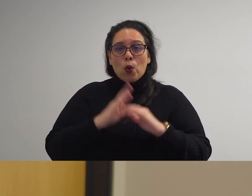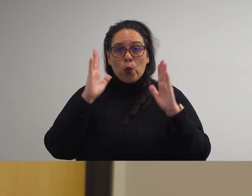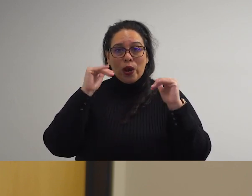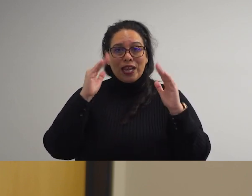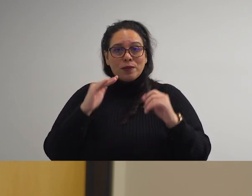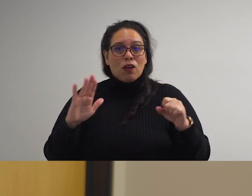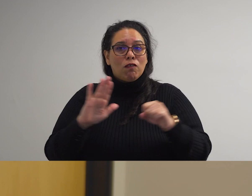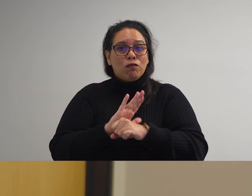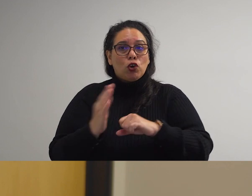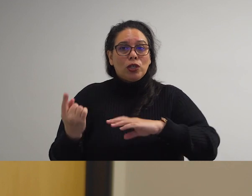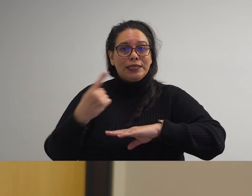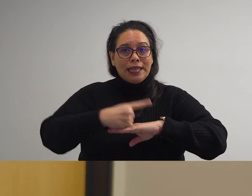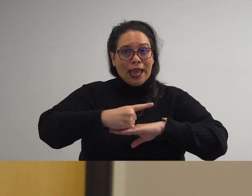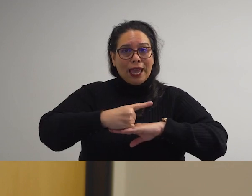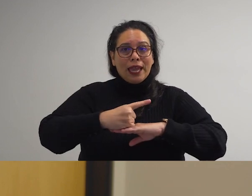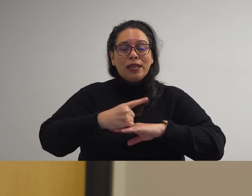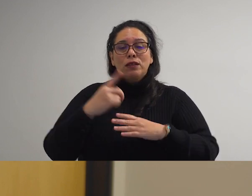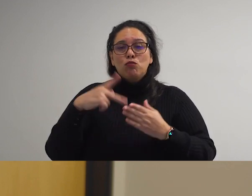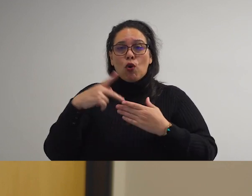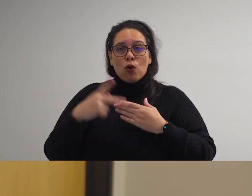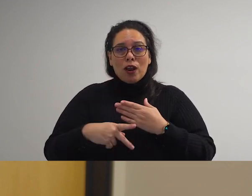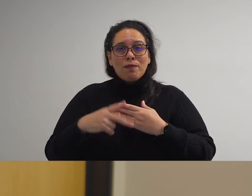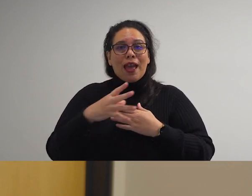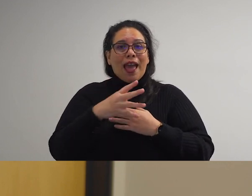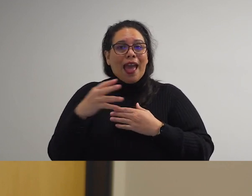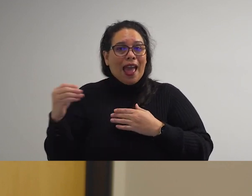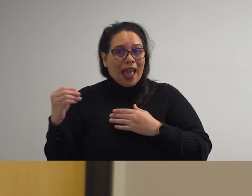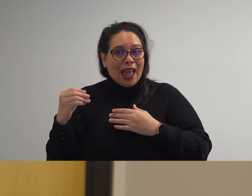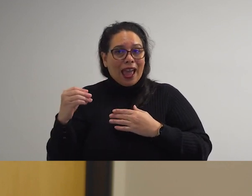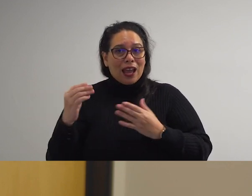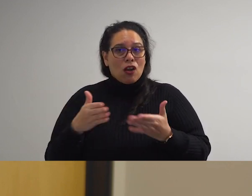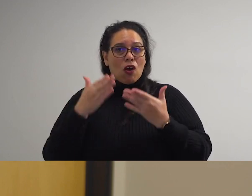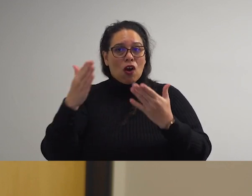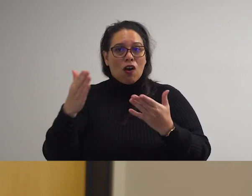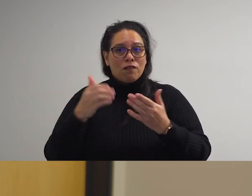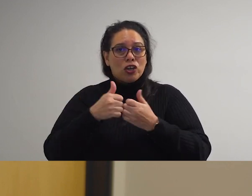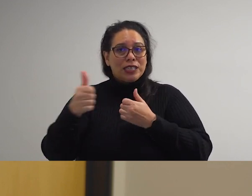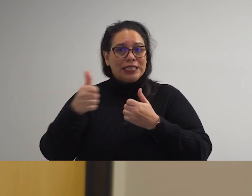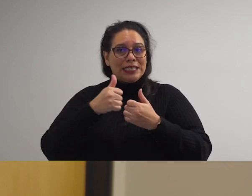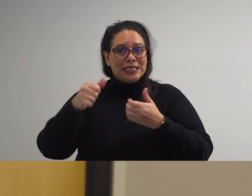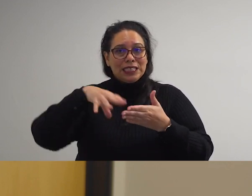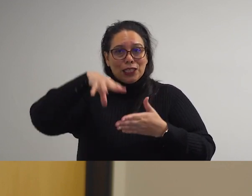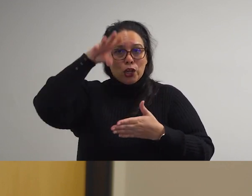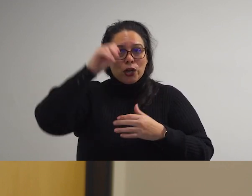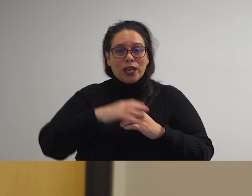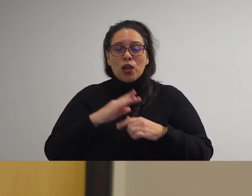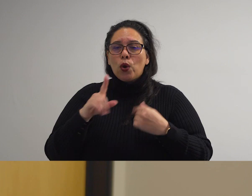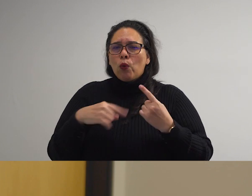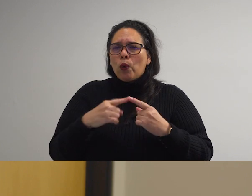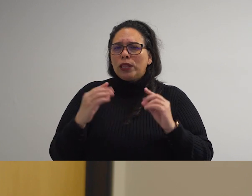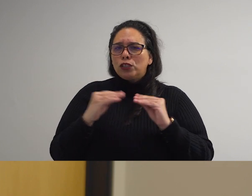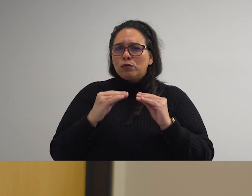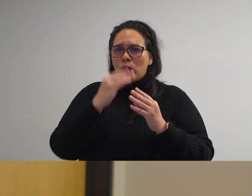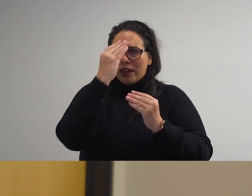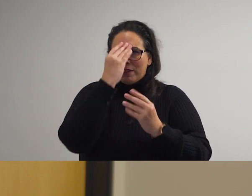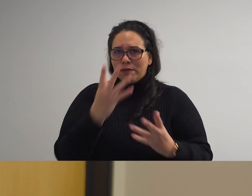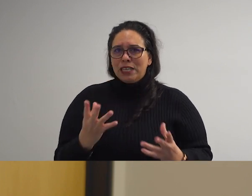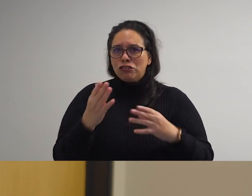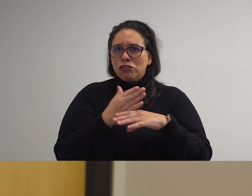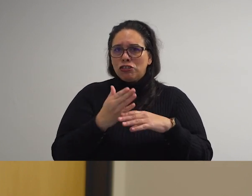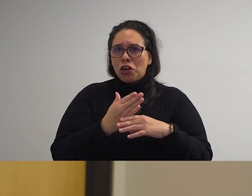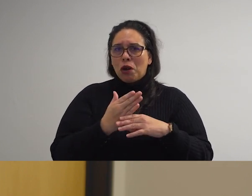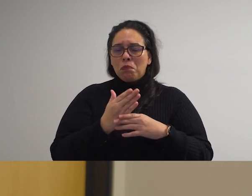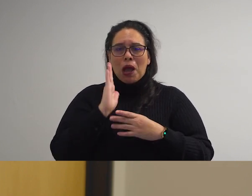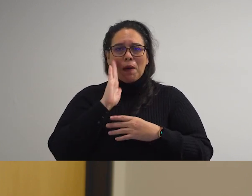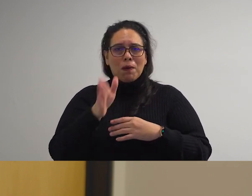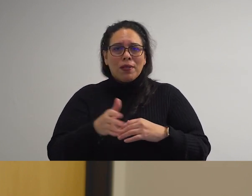run full-day school programs and offer families an option for distance learning. Once there's more information to share, I look forward to doing